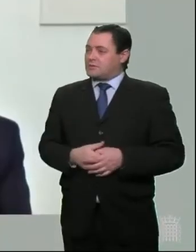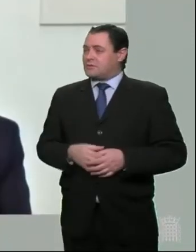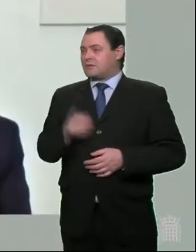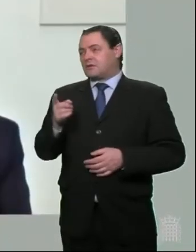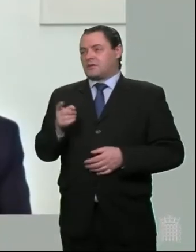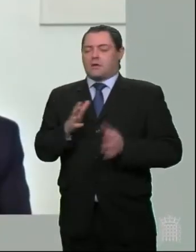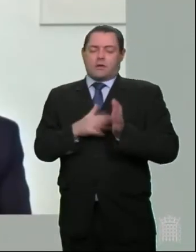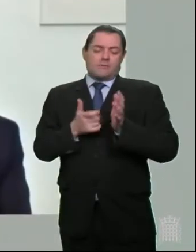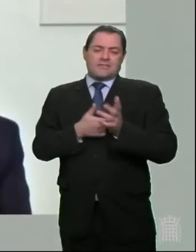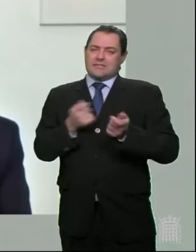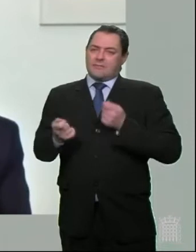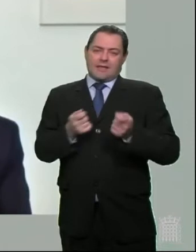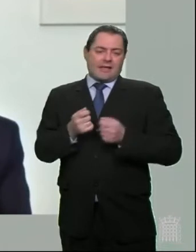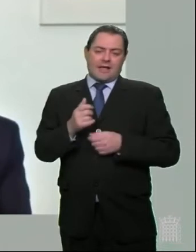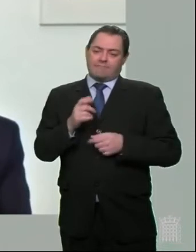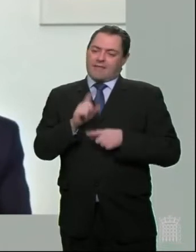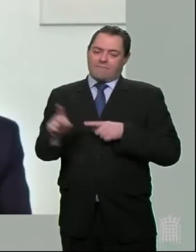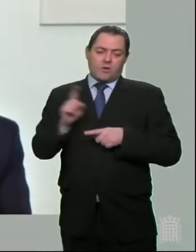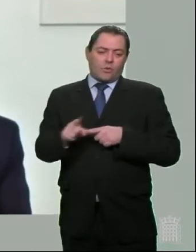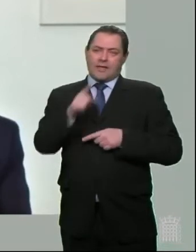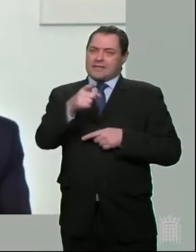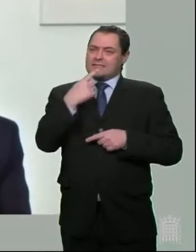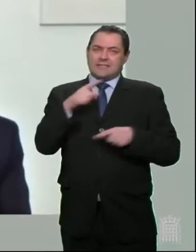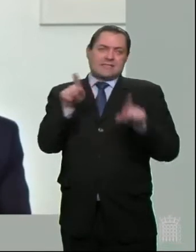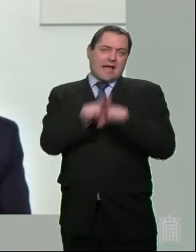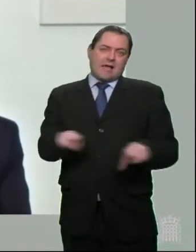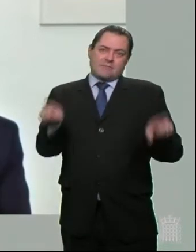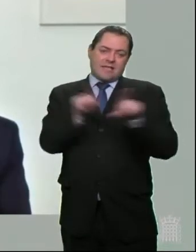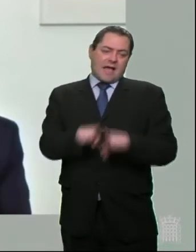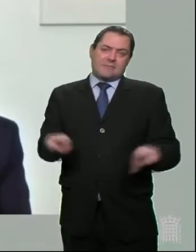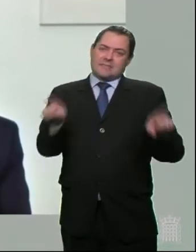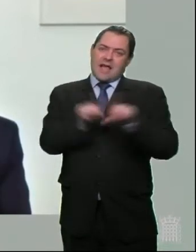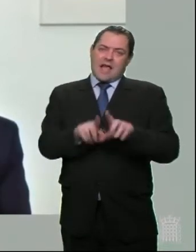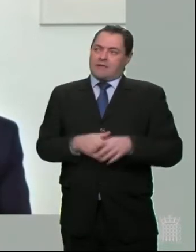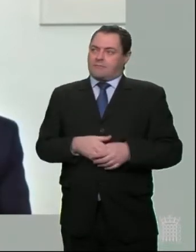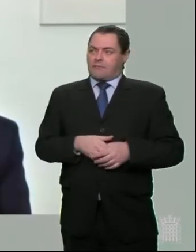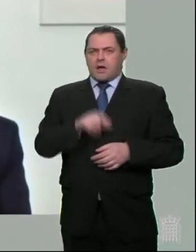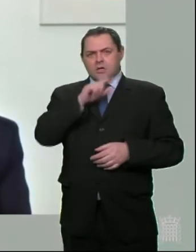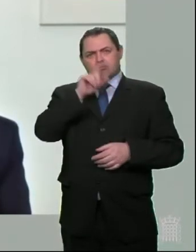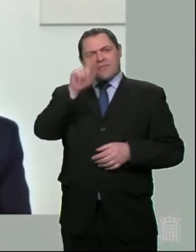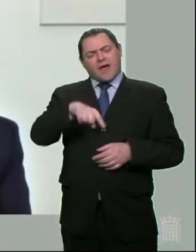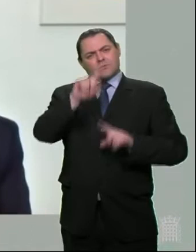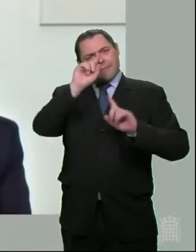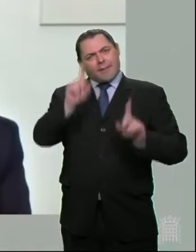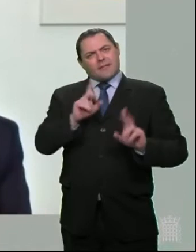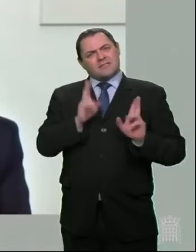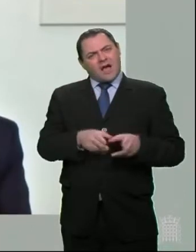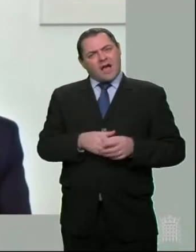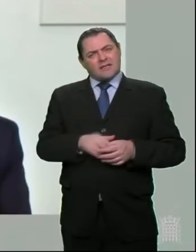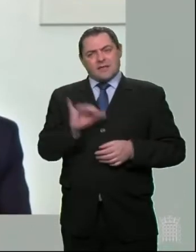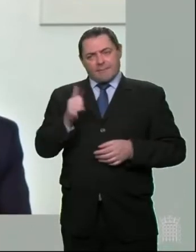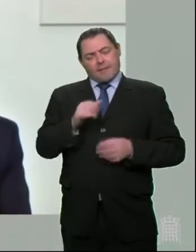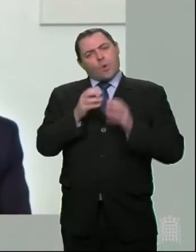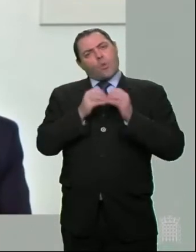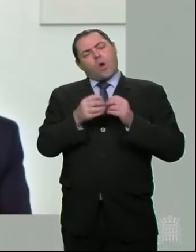Prime Minister comes with his pre-prepared lines. I think when 100,000 people have died, he should take the time to answer